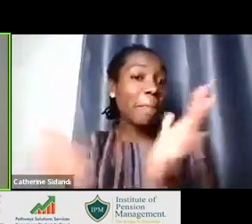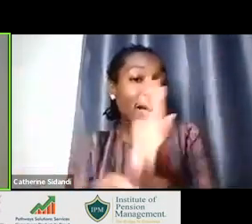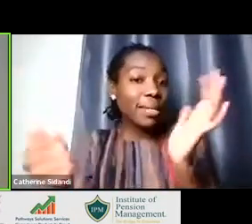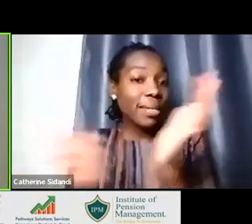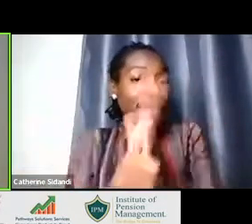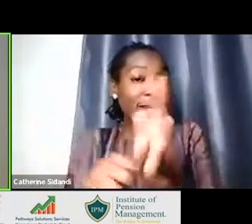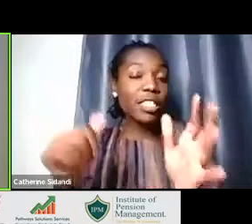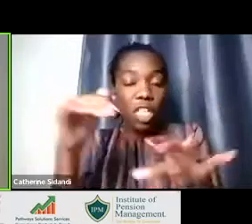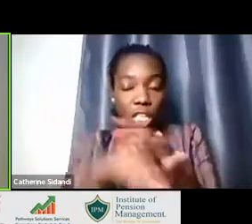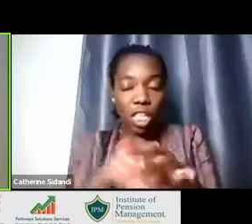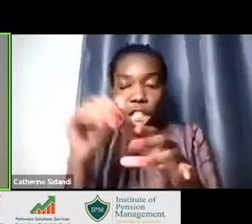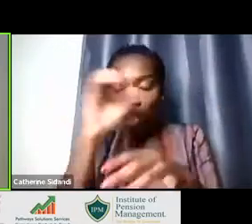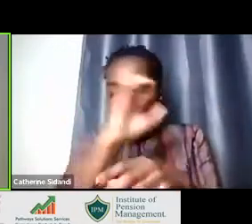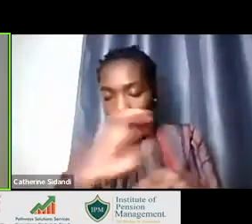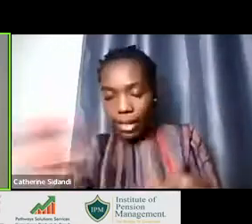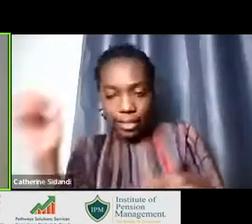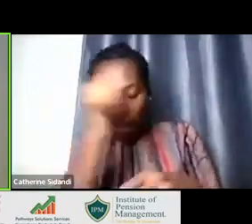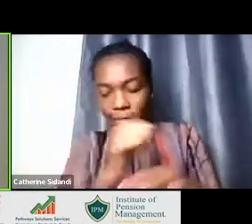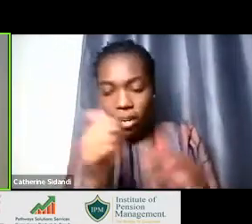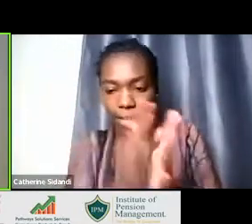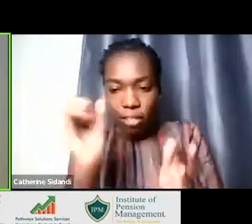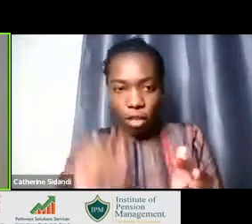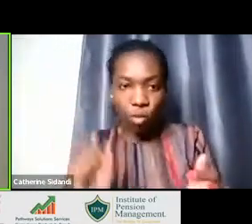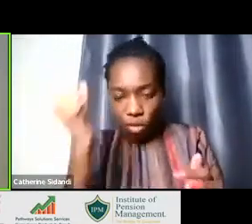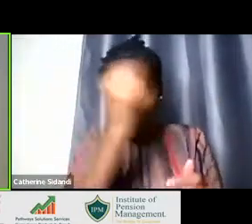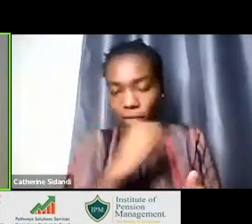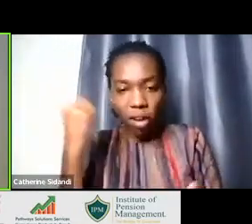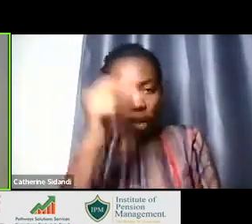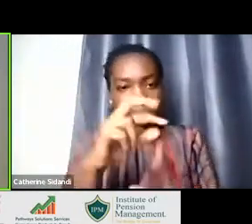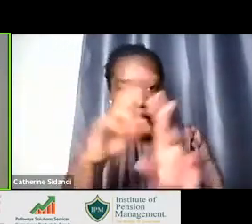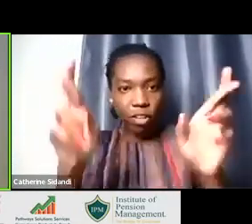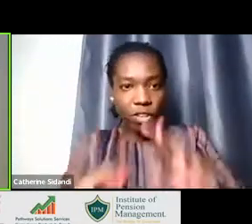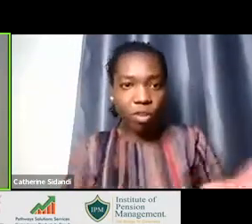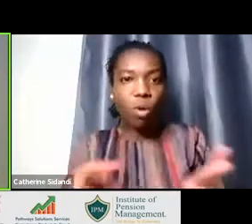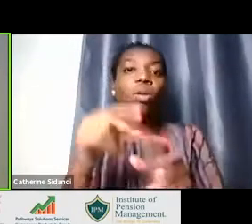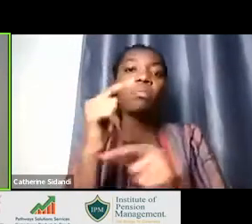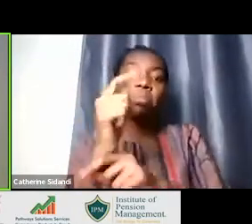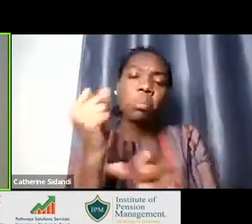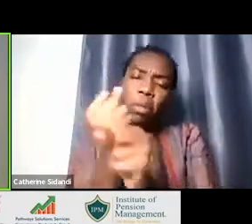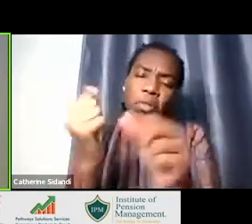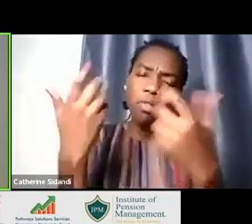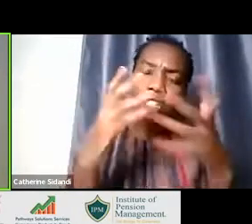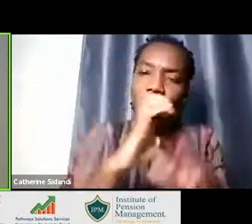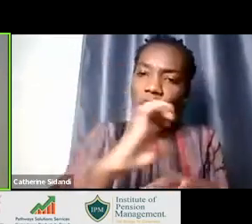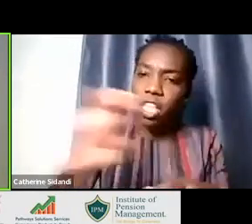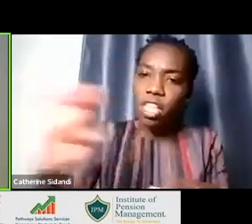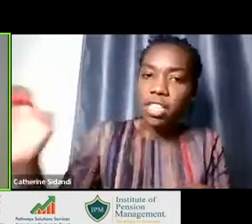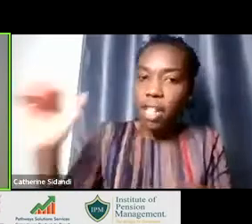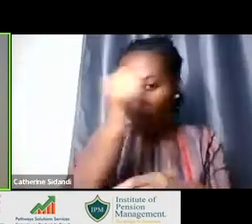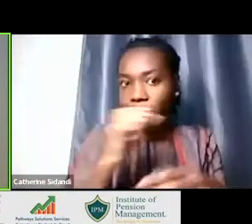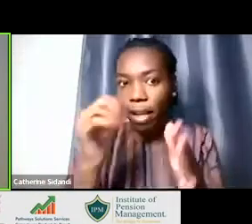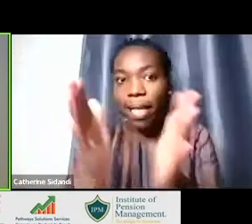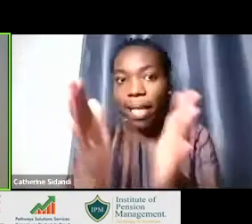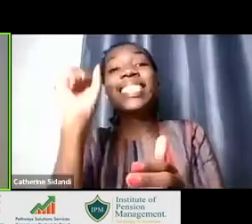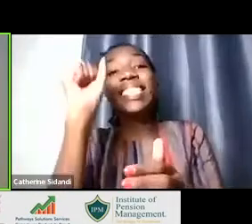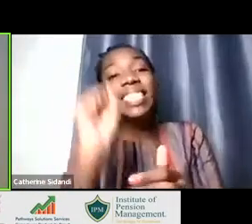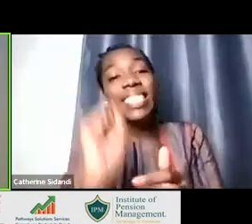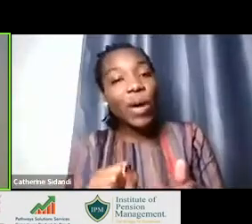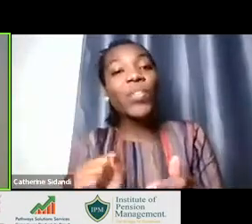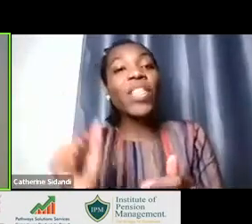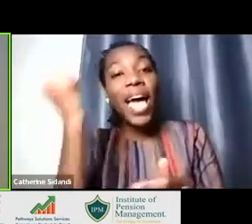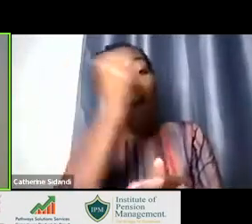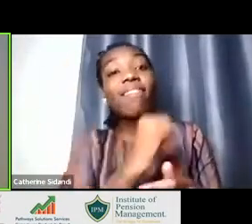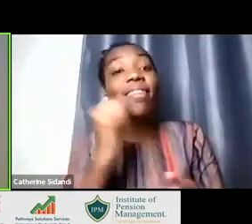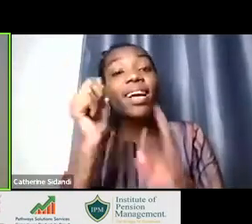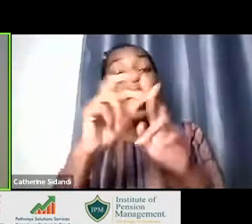region. He has carried out training for diverse teams within East Africa and South Africa regions.